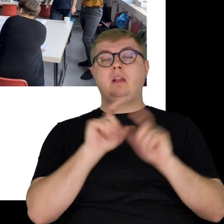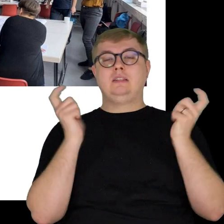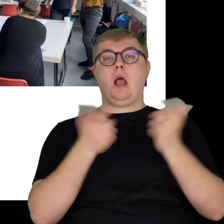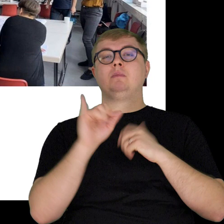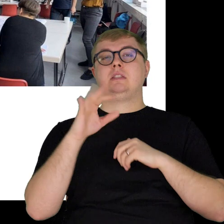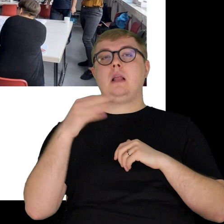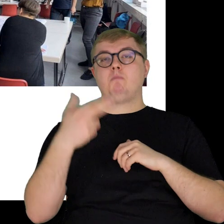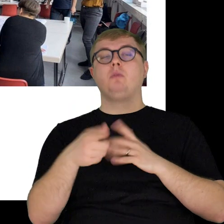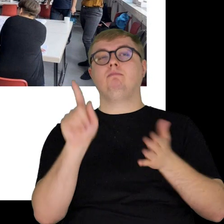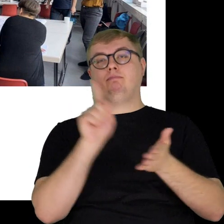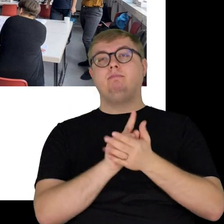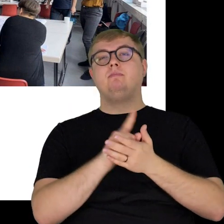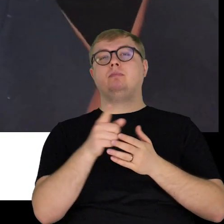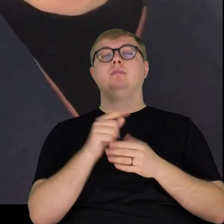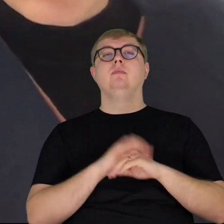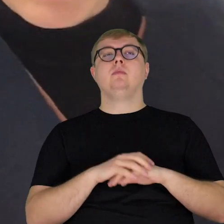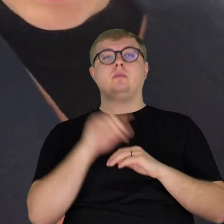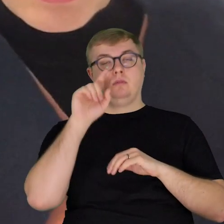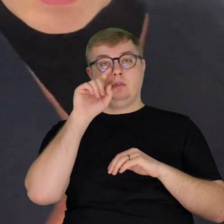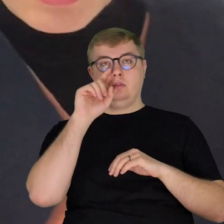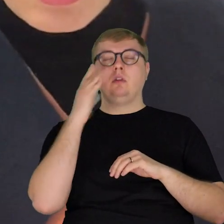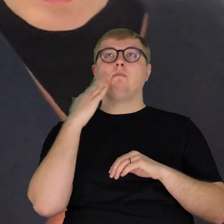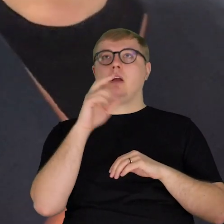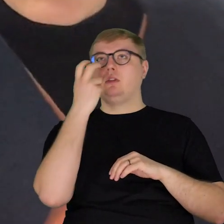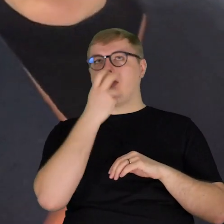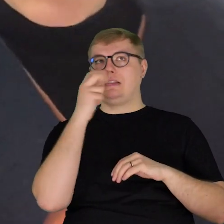it very interesting to